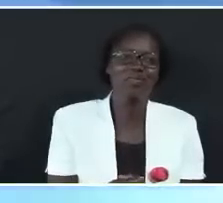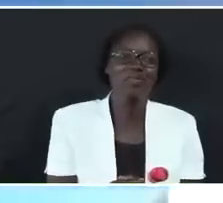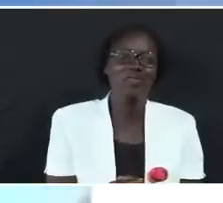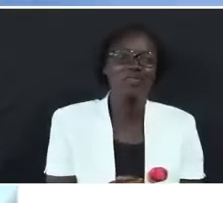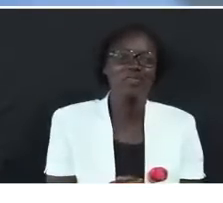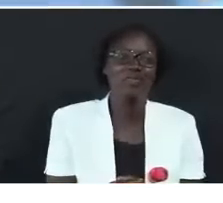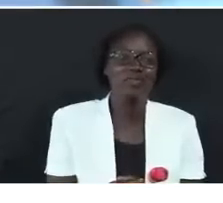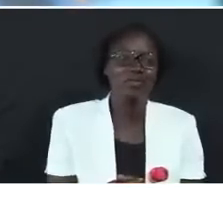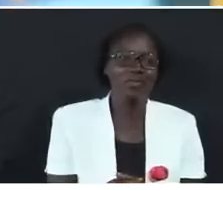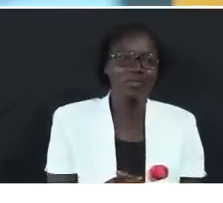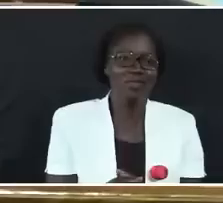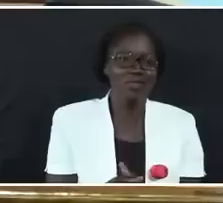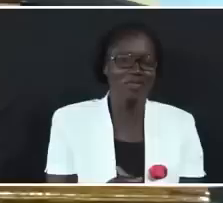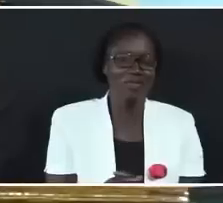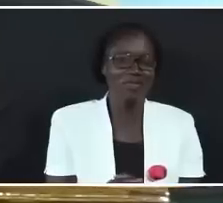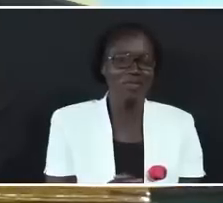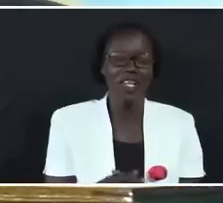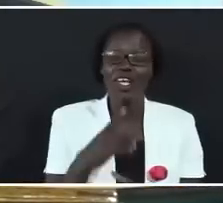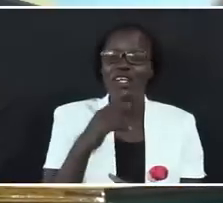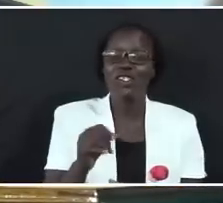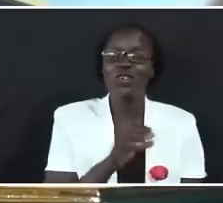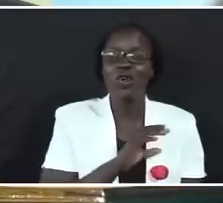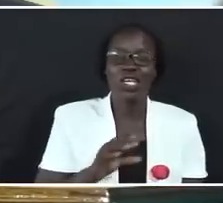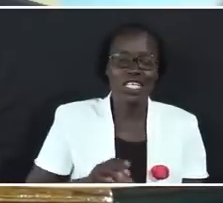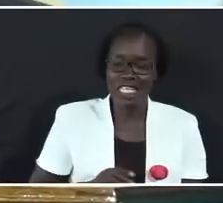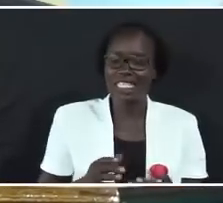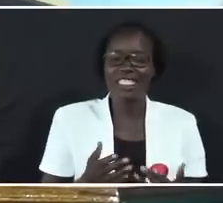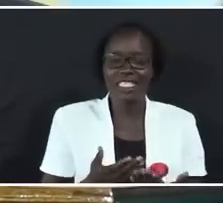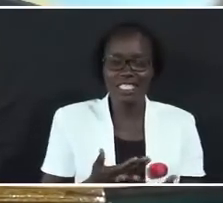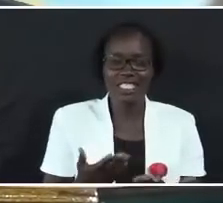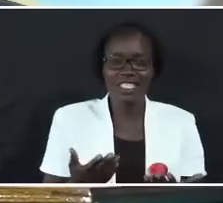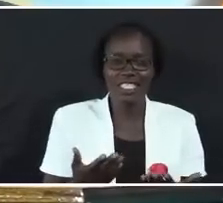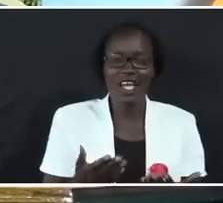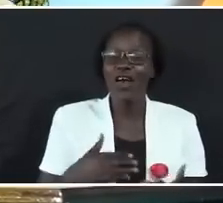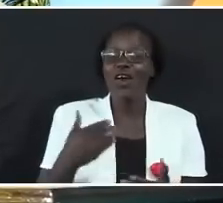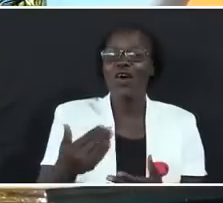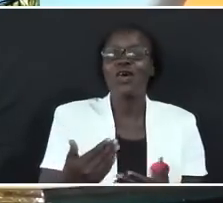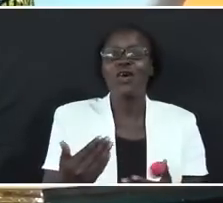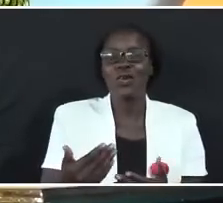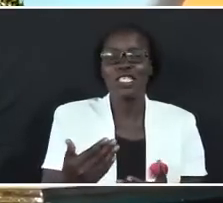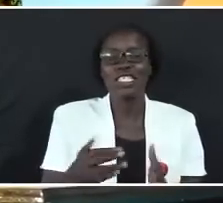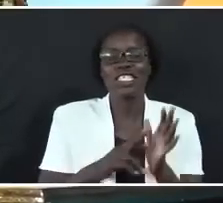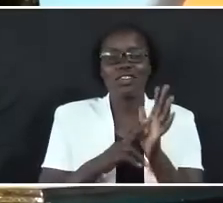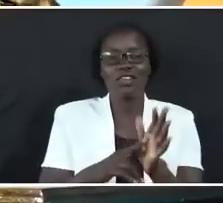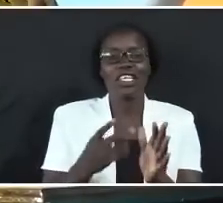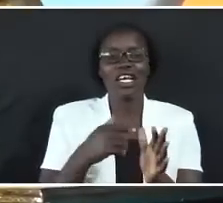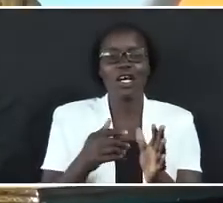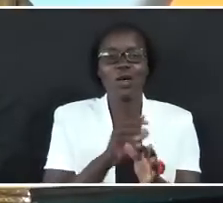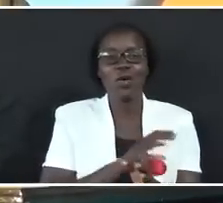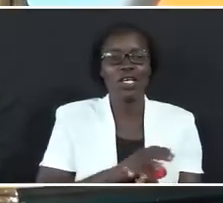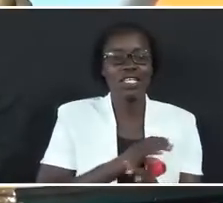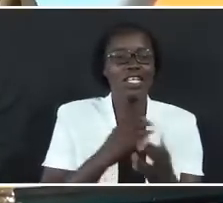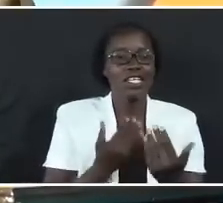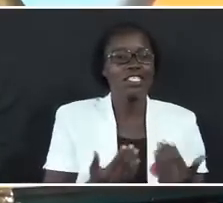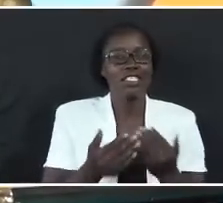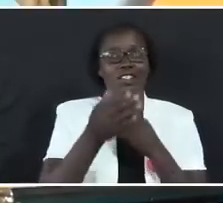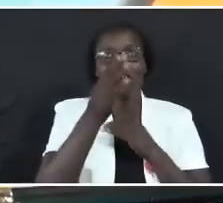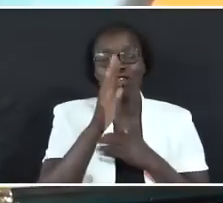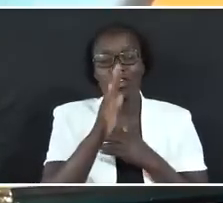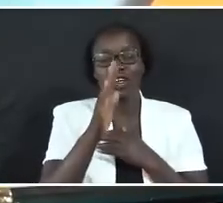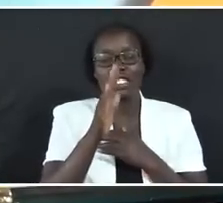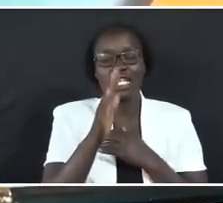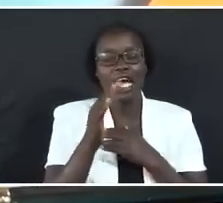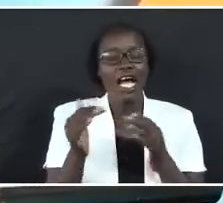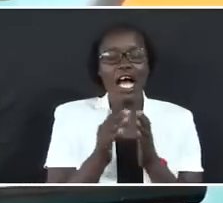You can. So crisis moments reveal our character. Children of God,